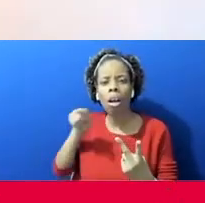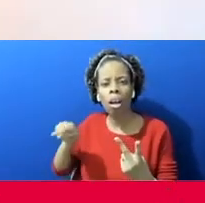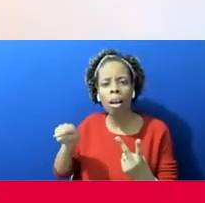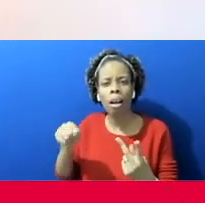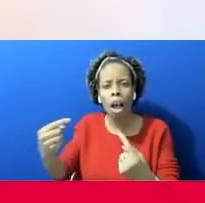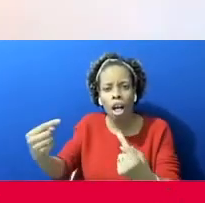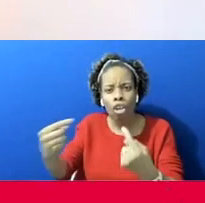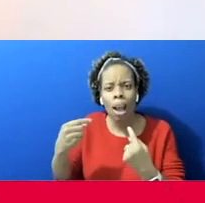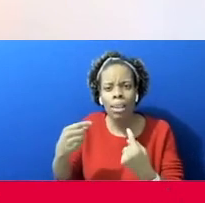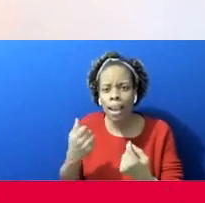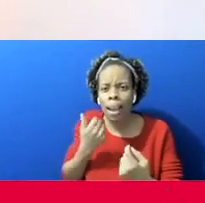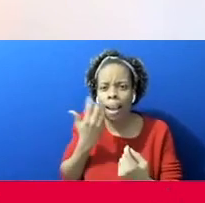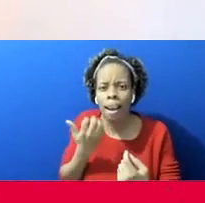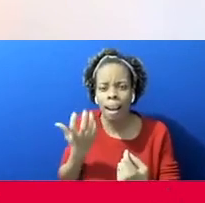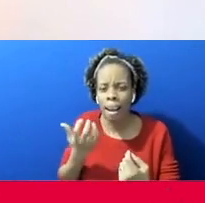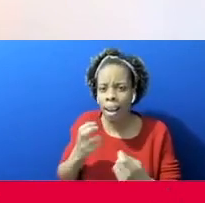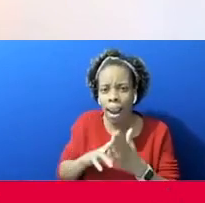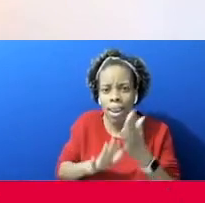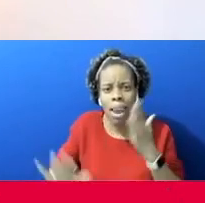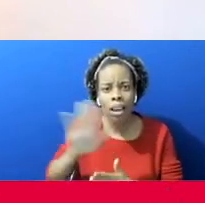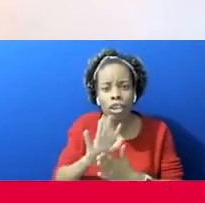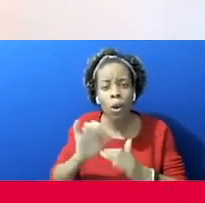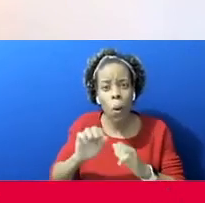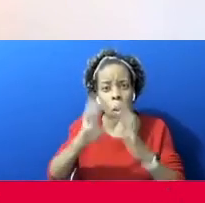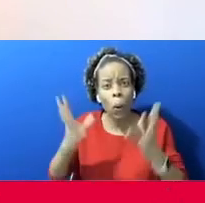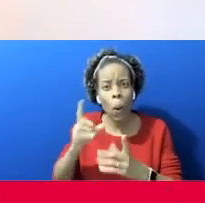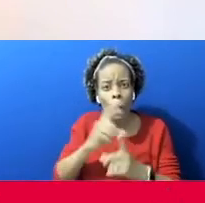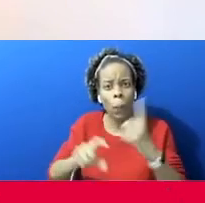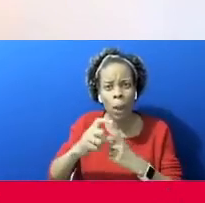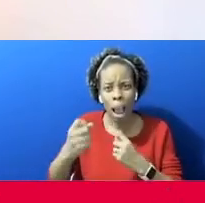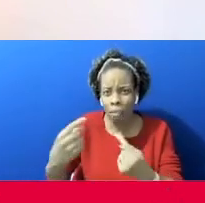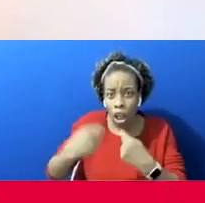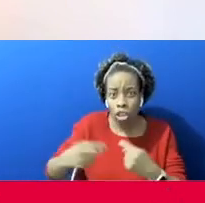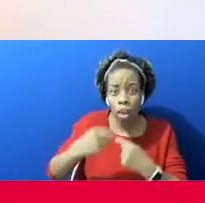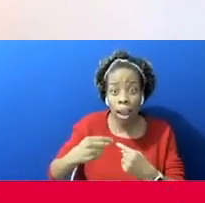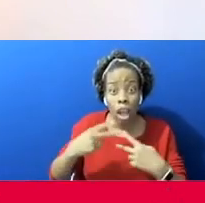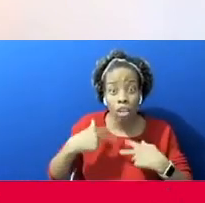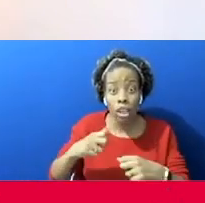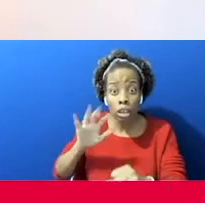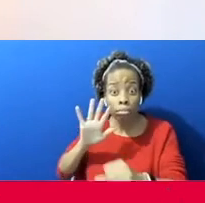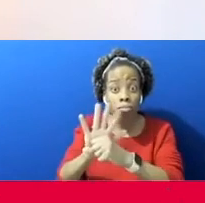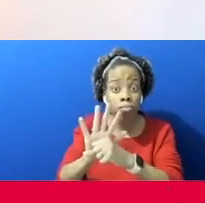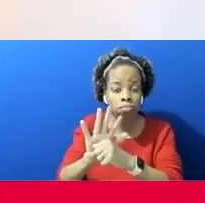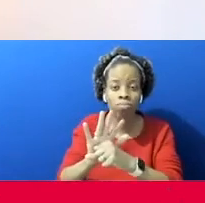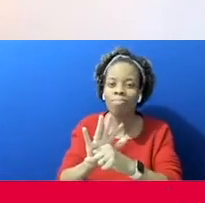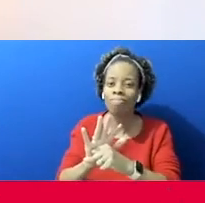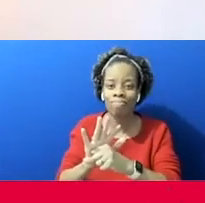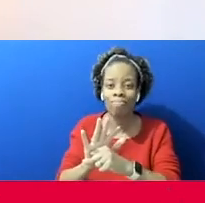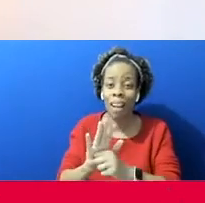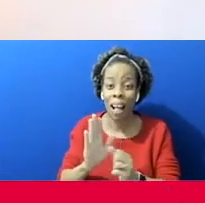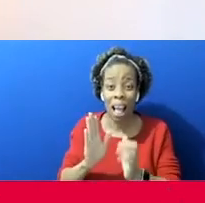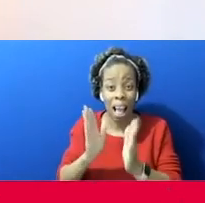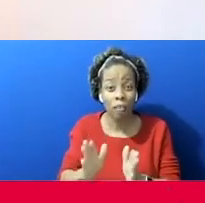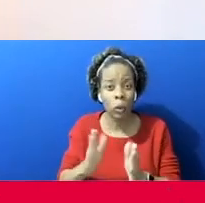face either as a nation or as a global community, that's a different story. And that can't be done from researching into war.